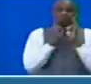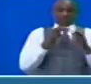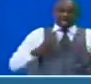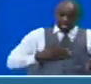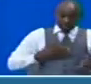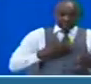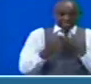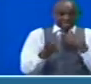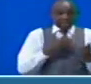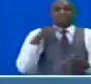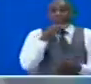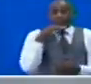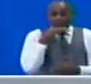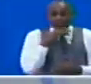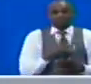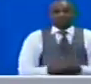on. Take a look.